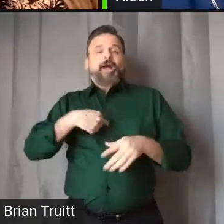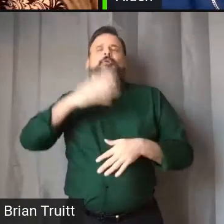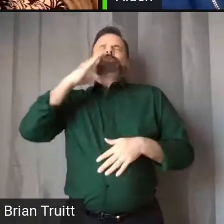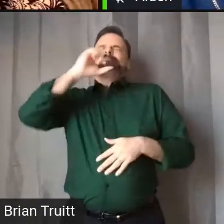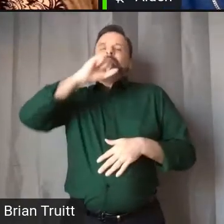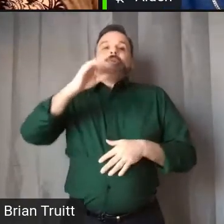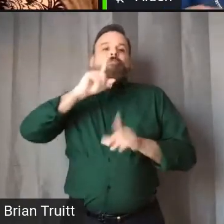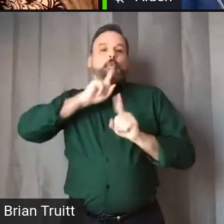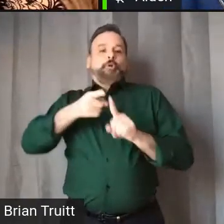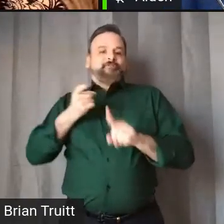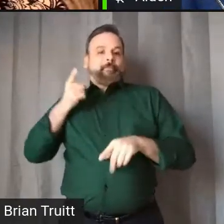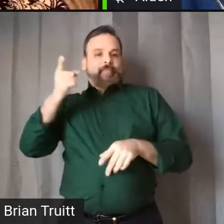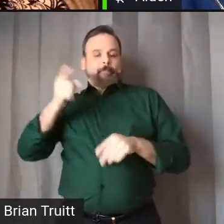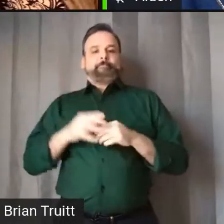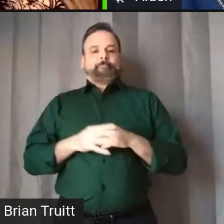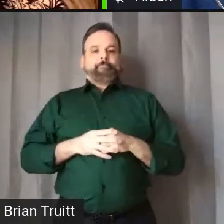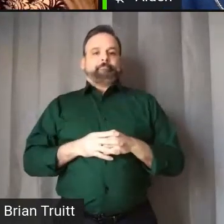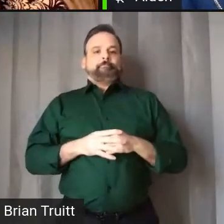them.